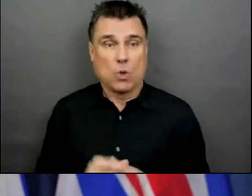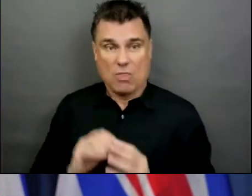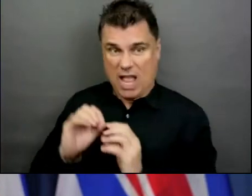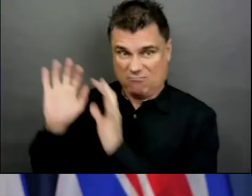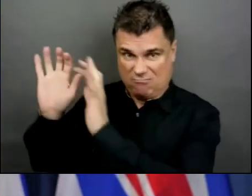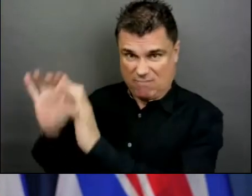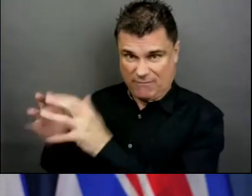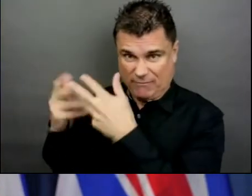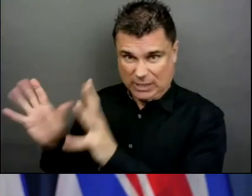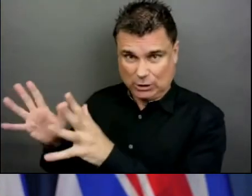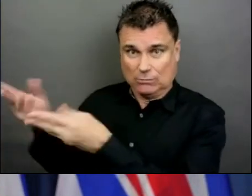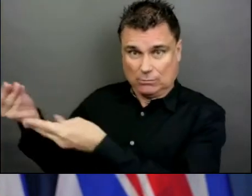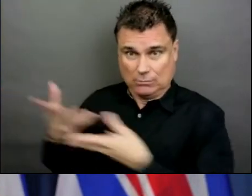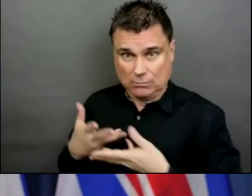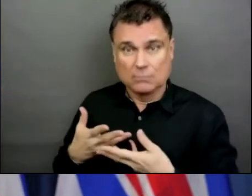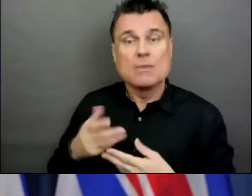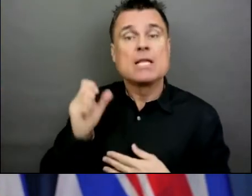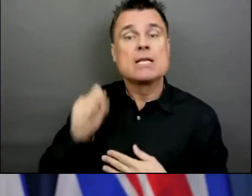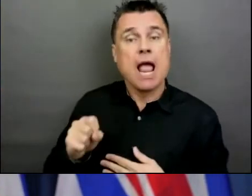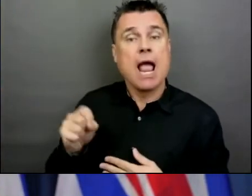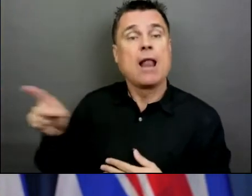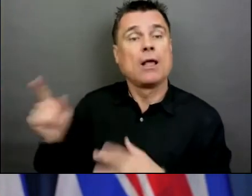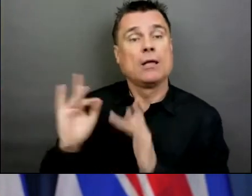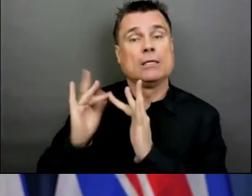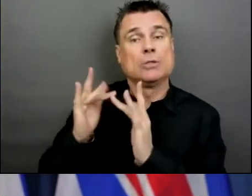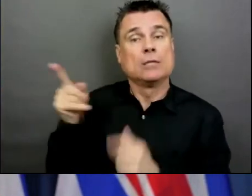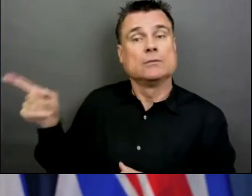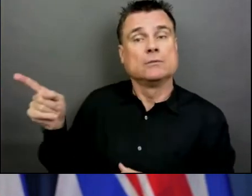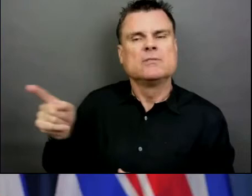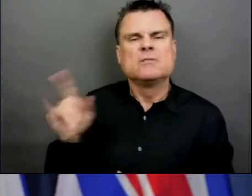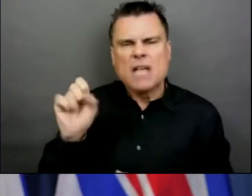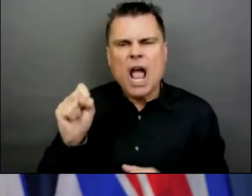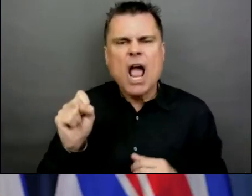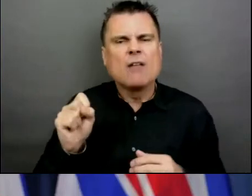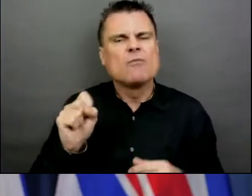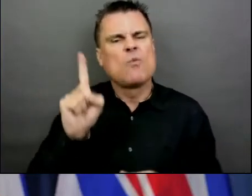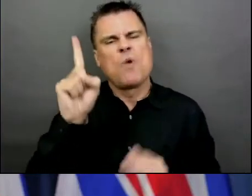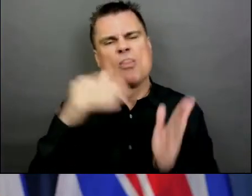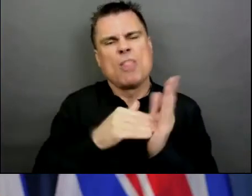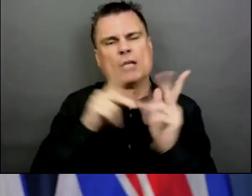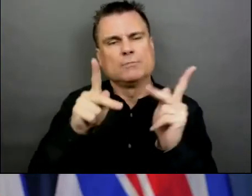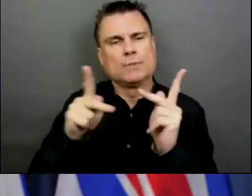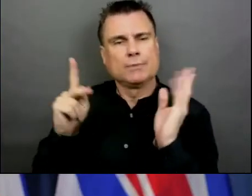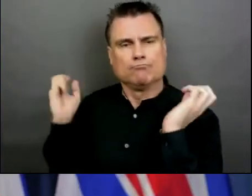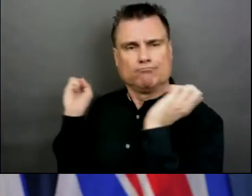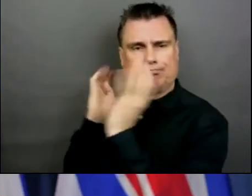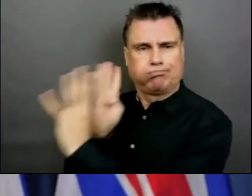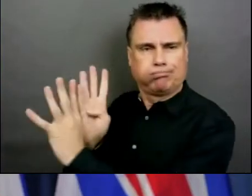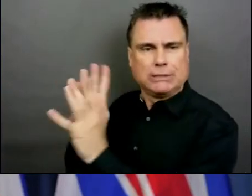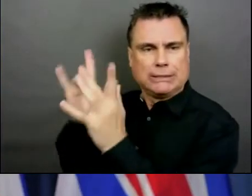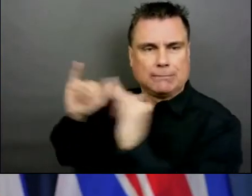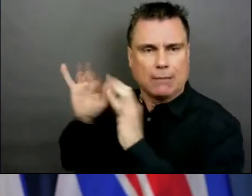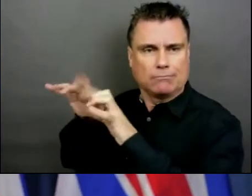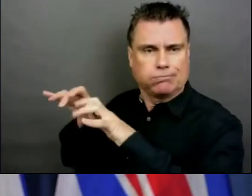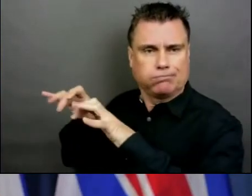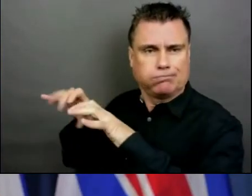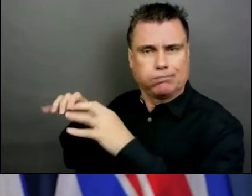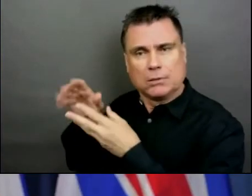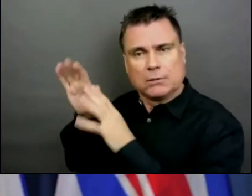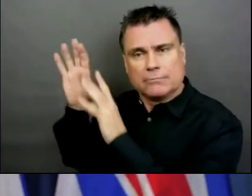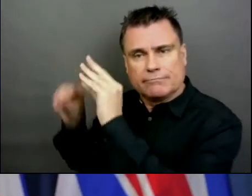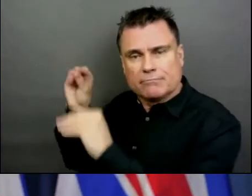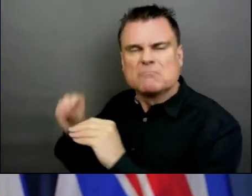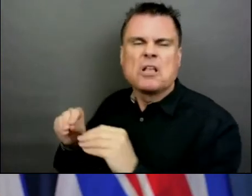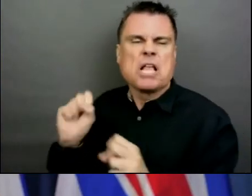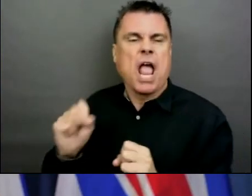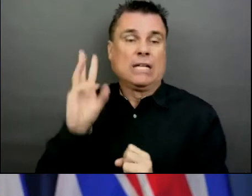tool will be able to handle up to 1,000 users at one time, or about 6,000 people an hour. And we will expect that it will take 10 minutes or so for